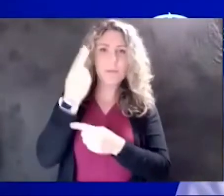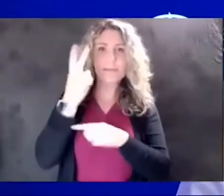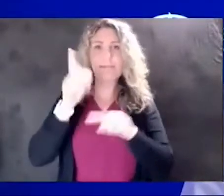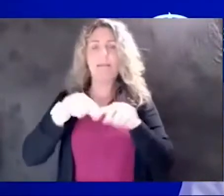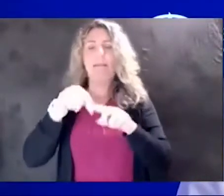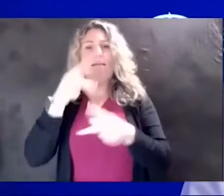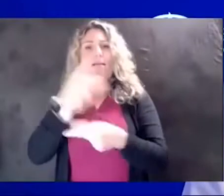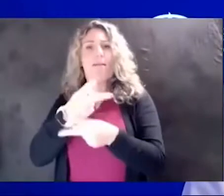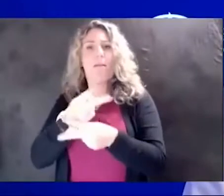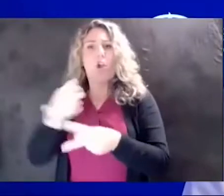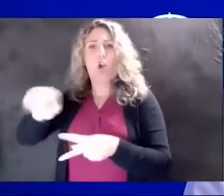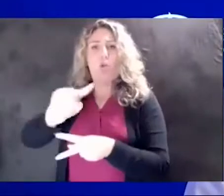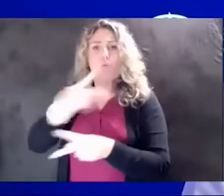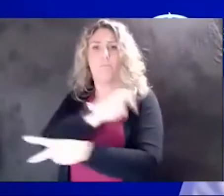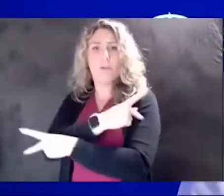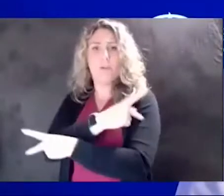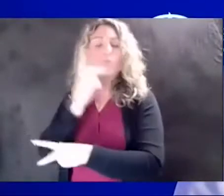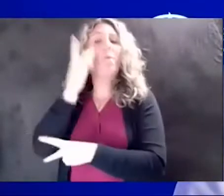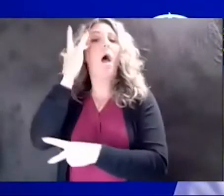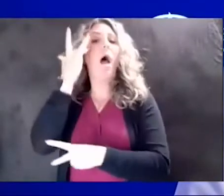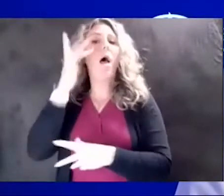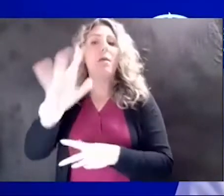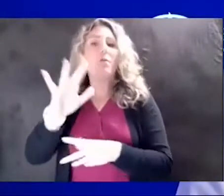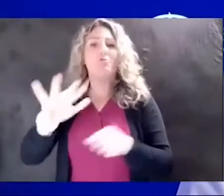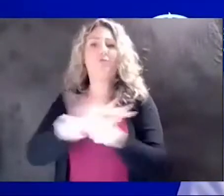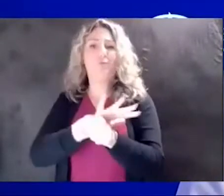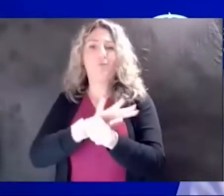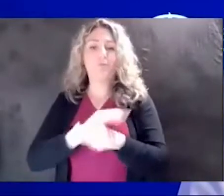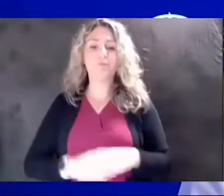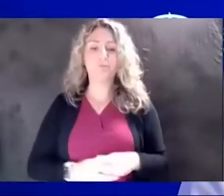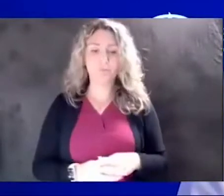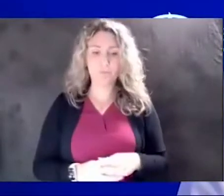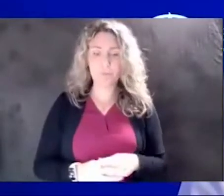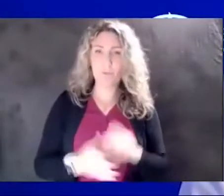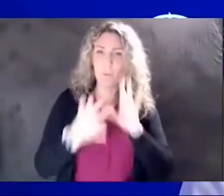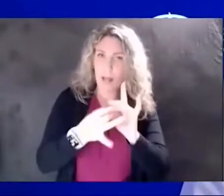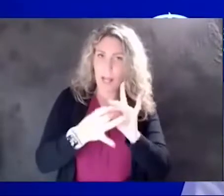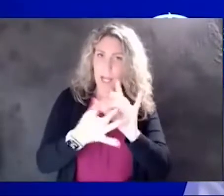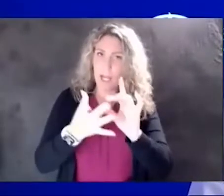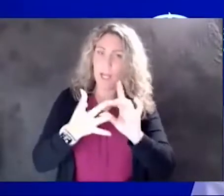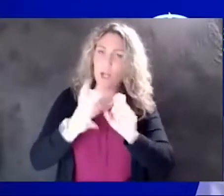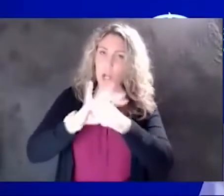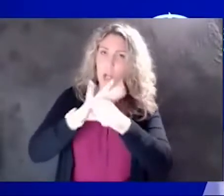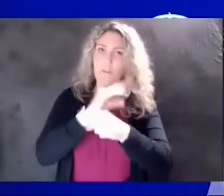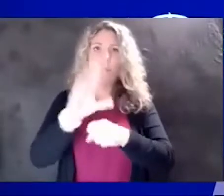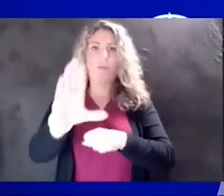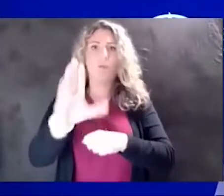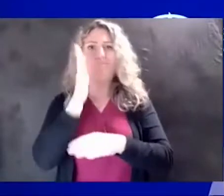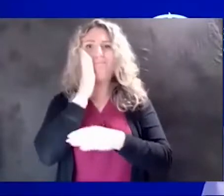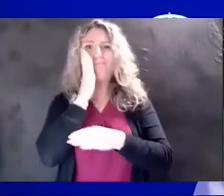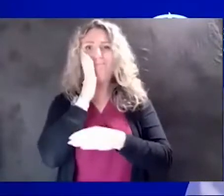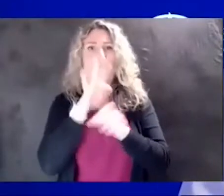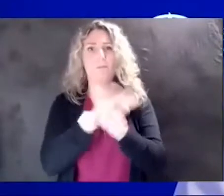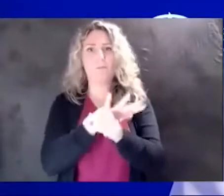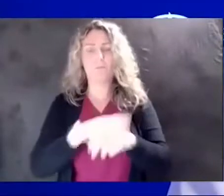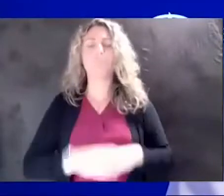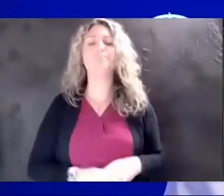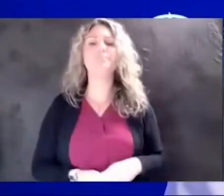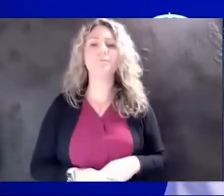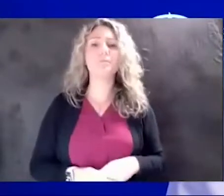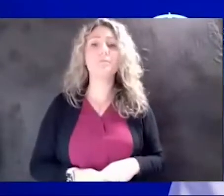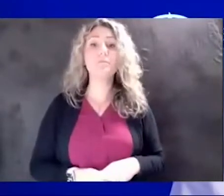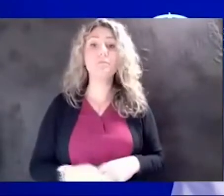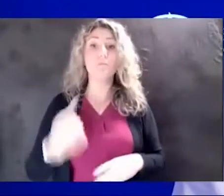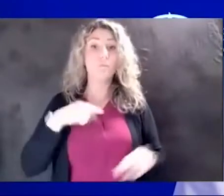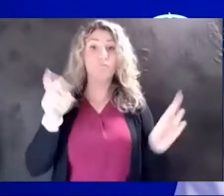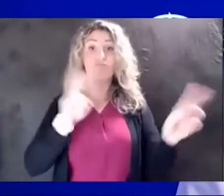for because of their capacity issues due to COVID and their beds being taken up by COVID. We are ready. We are